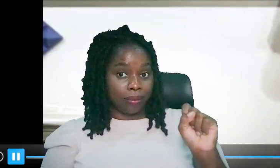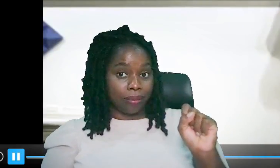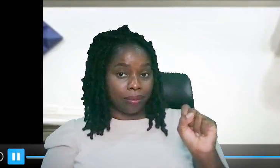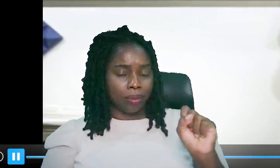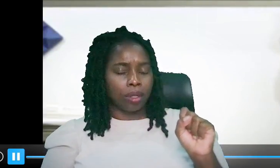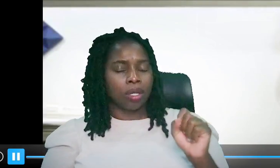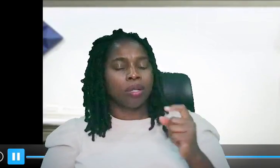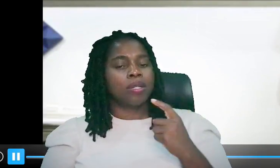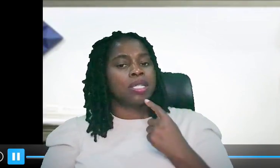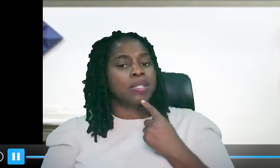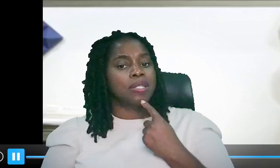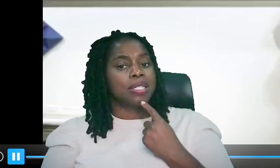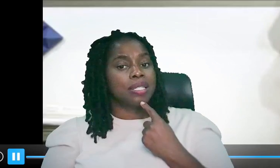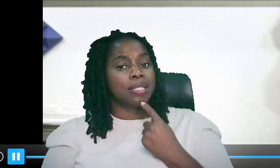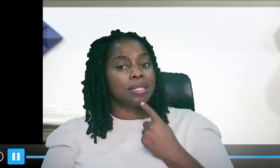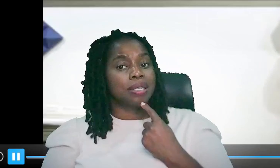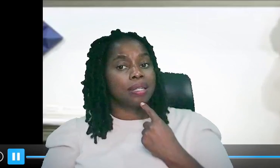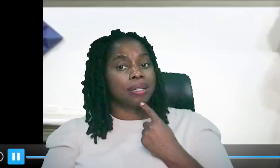we said that if